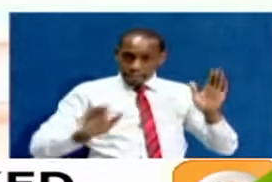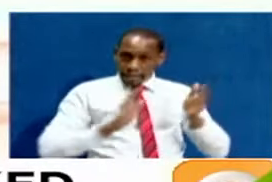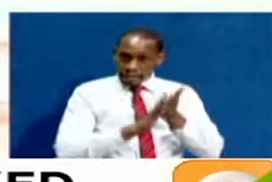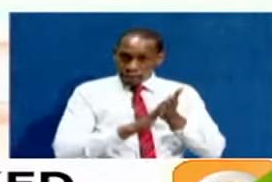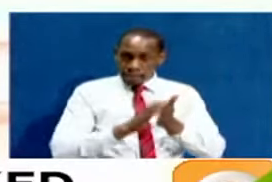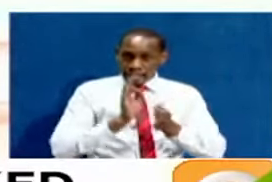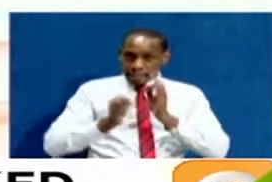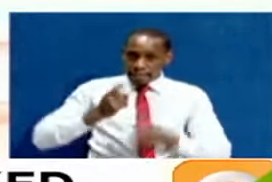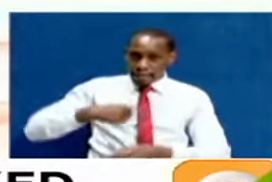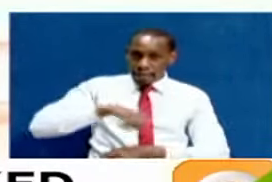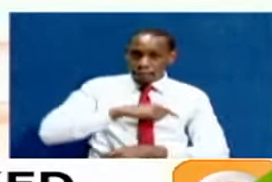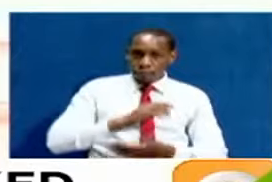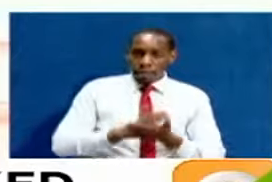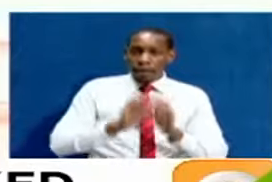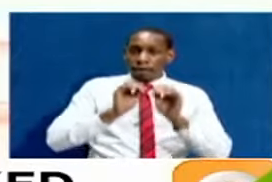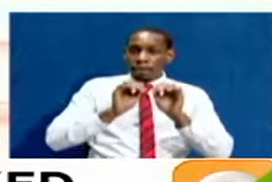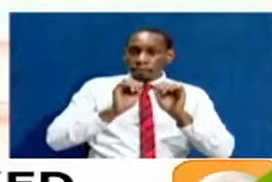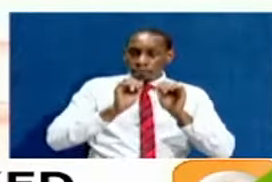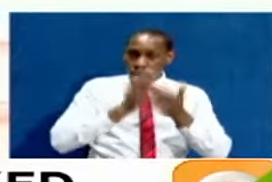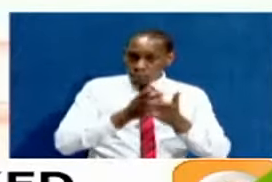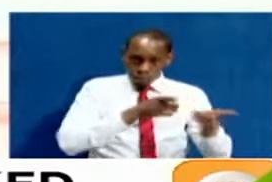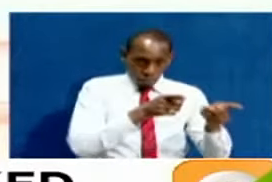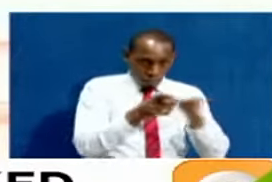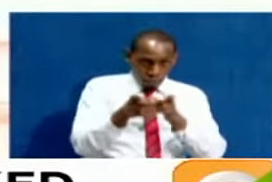if we are to stem